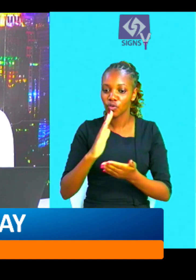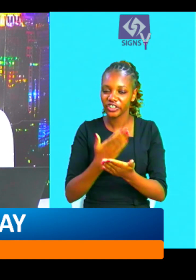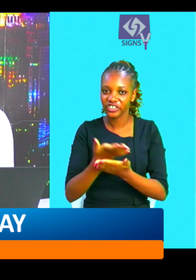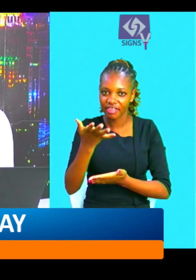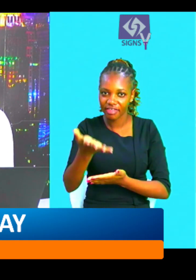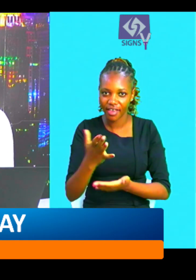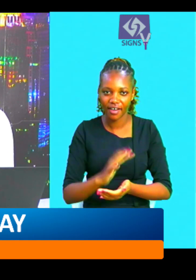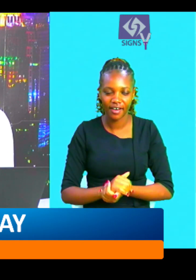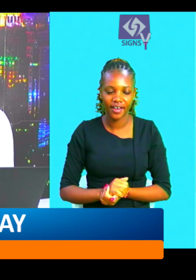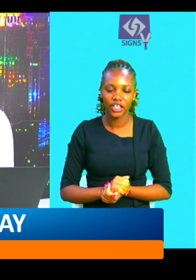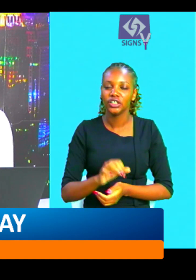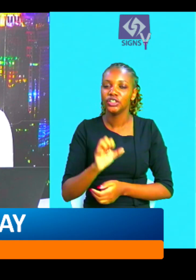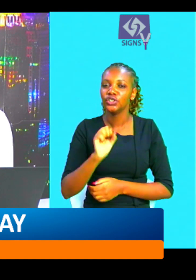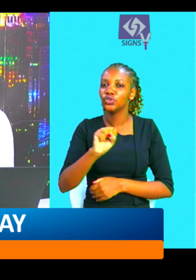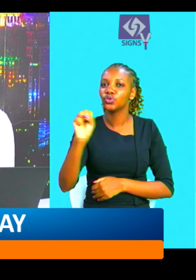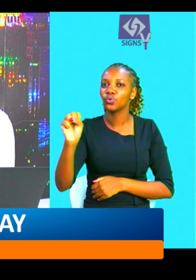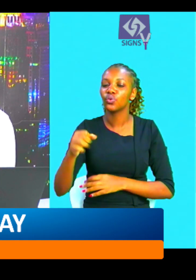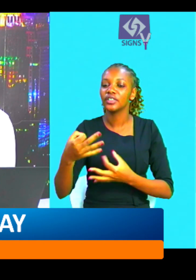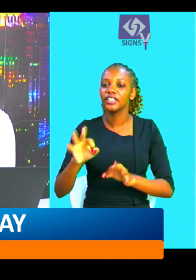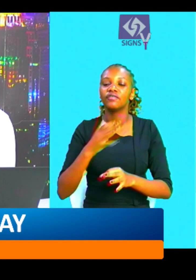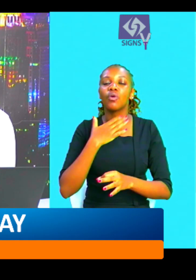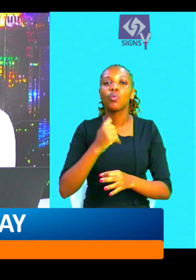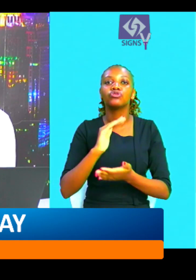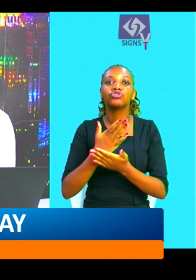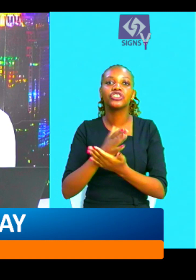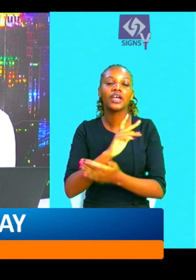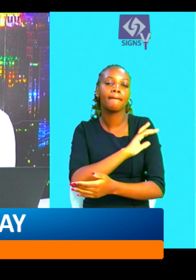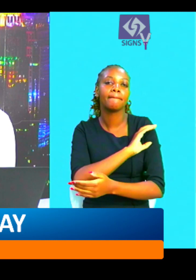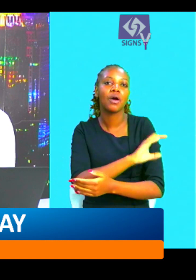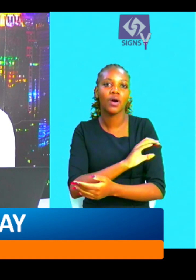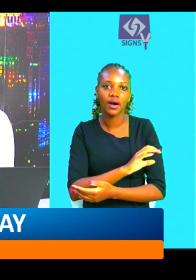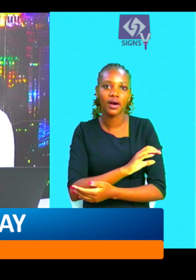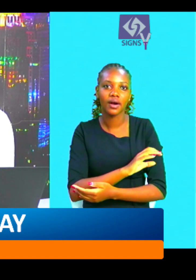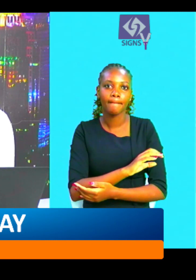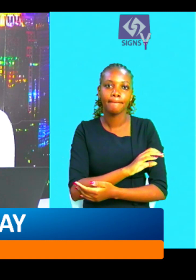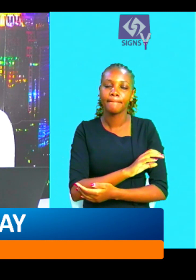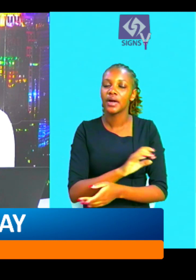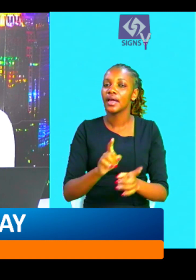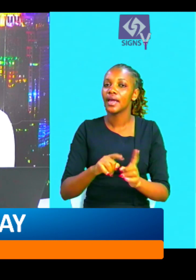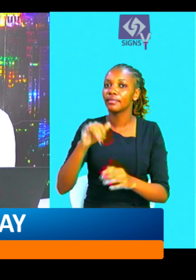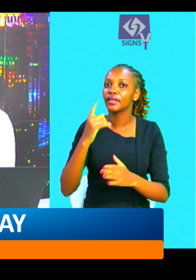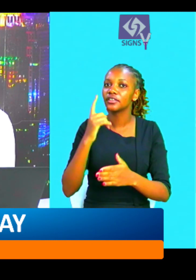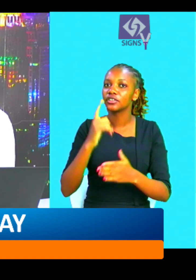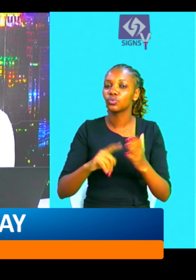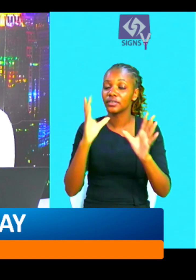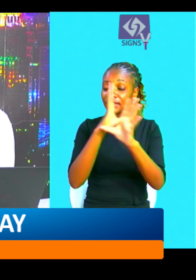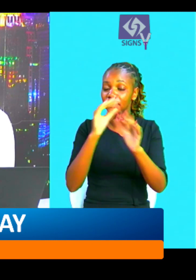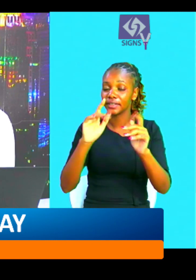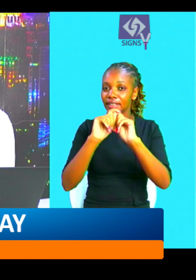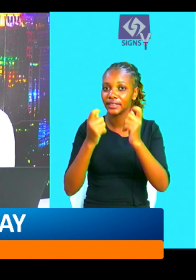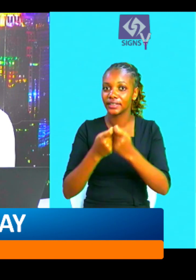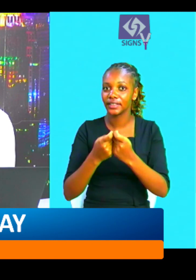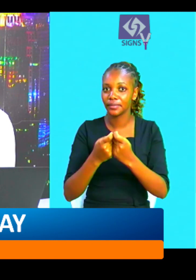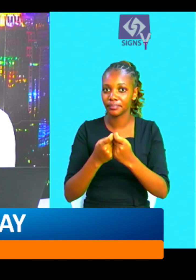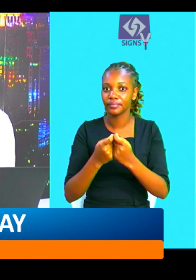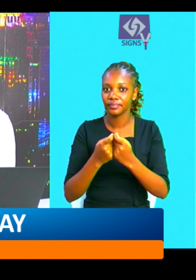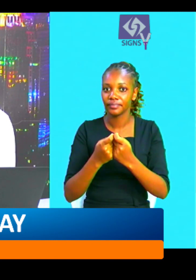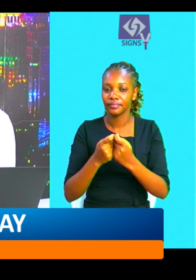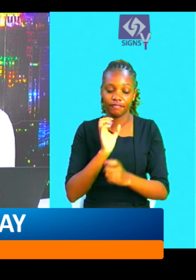The president's team does not want the president to give out anything. Yes. Because they will lose. You know